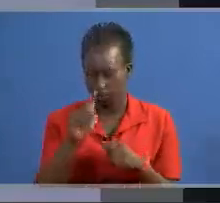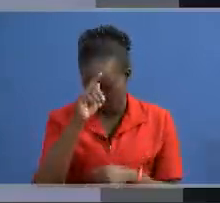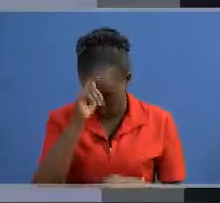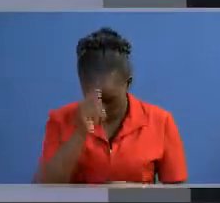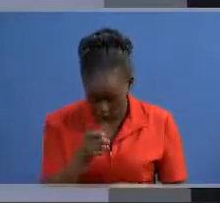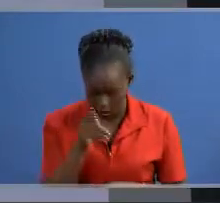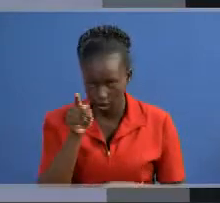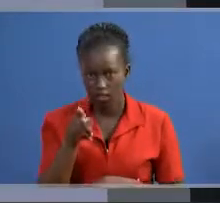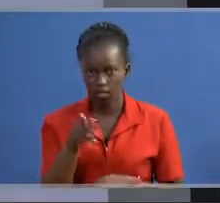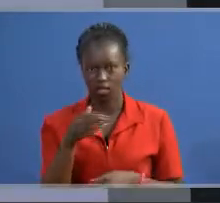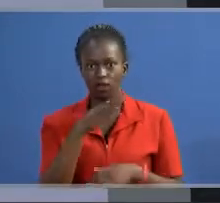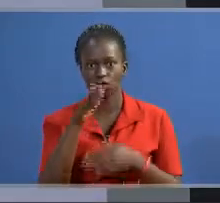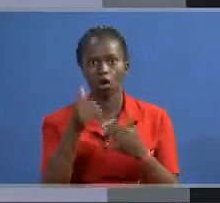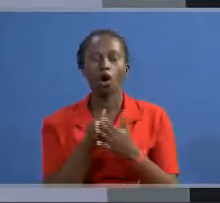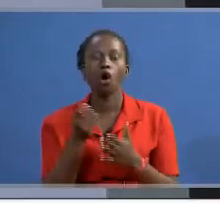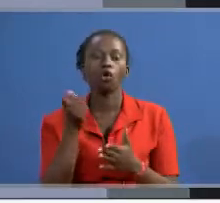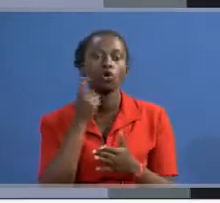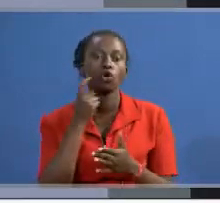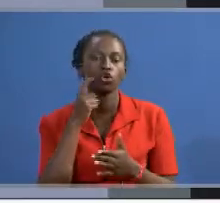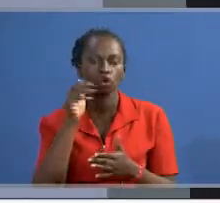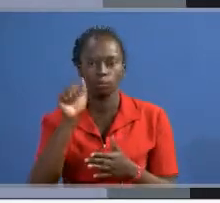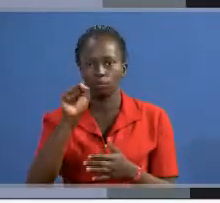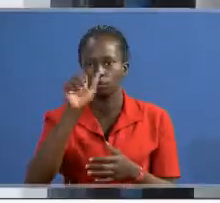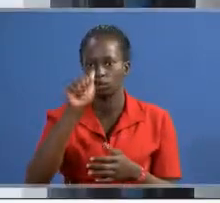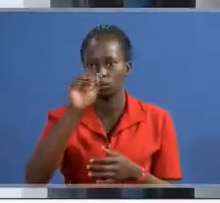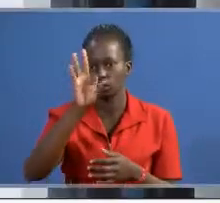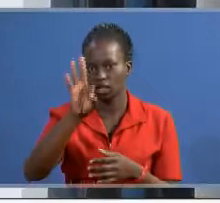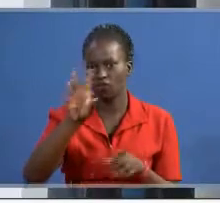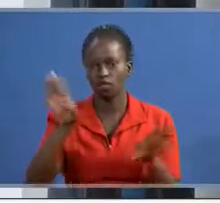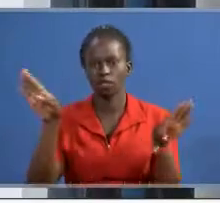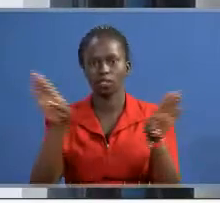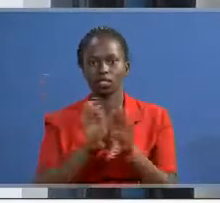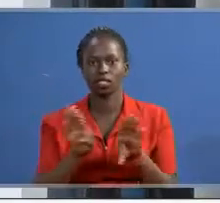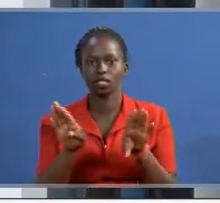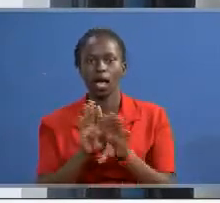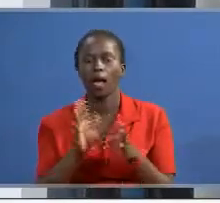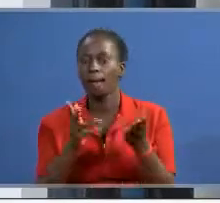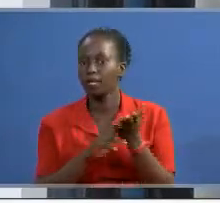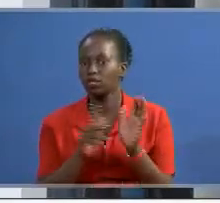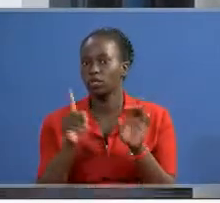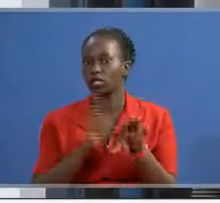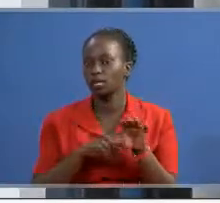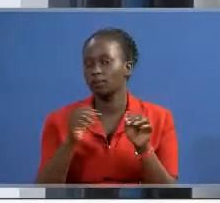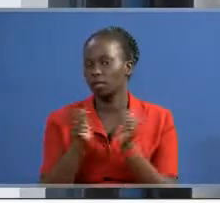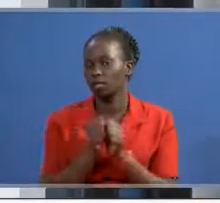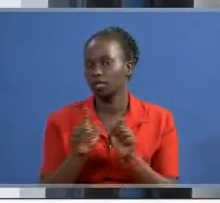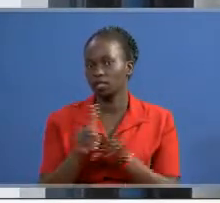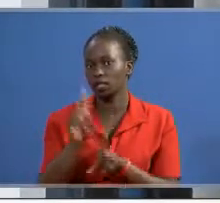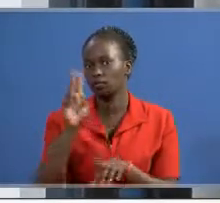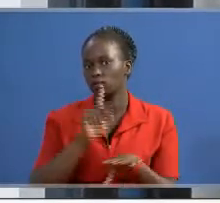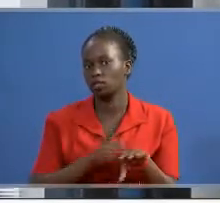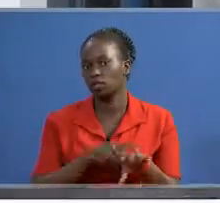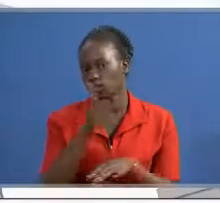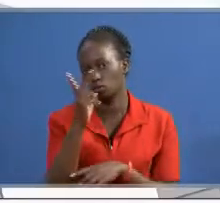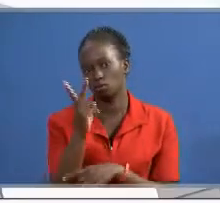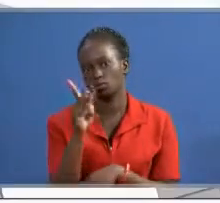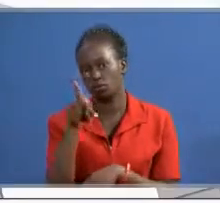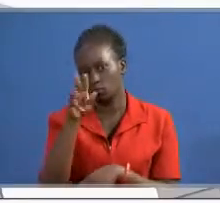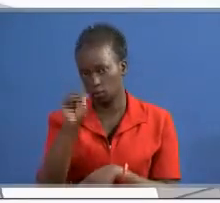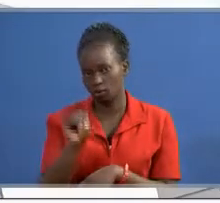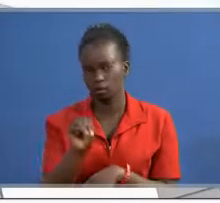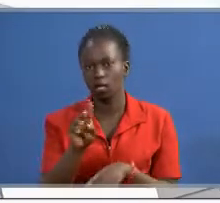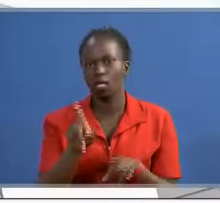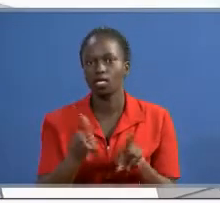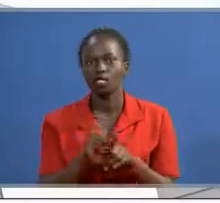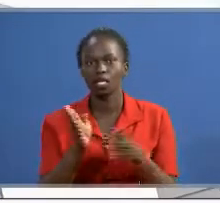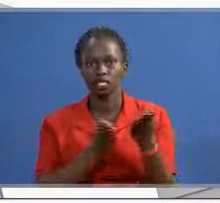man's achievement, all Safaricom shops countrywide remained closed between 10 a.m. and 2 p.m. Bob